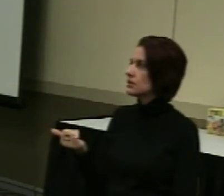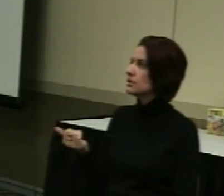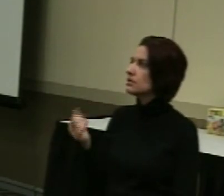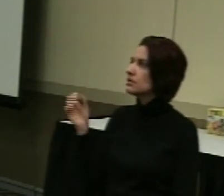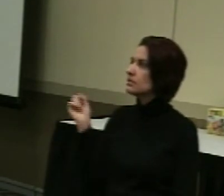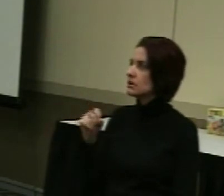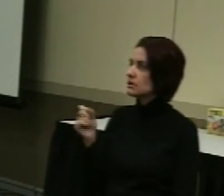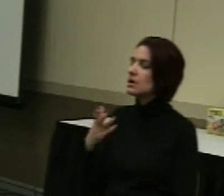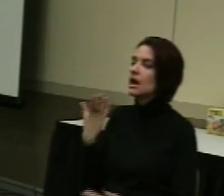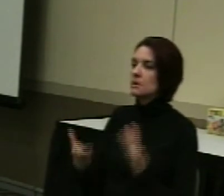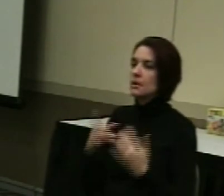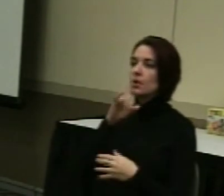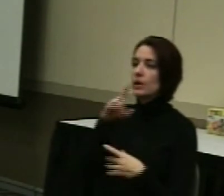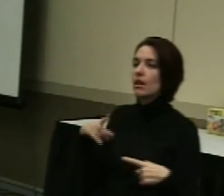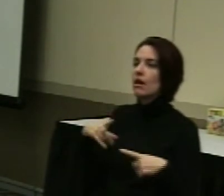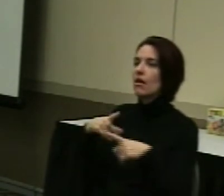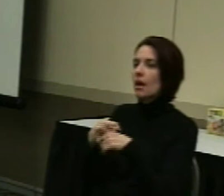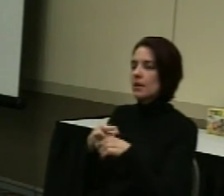complicated in that